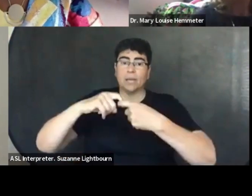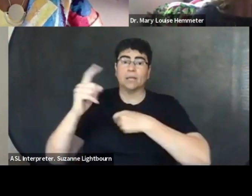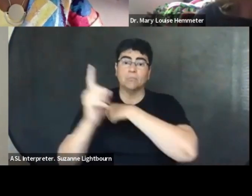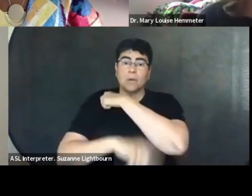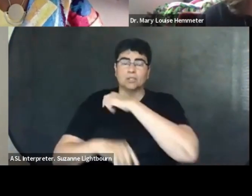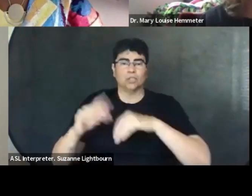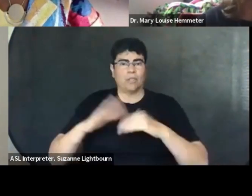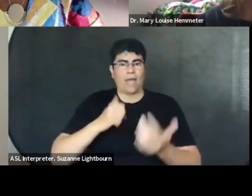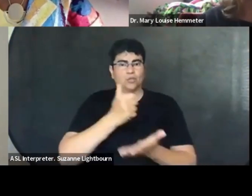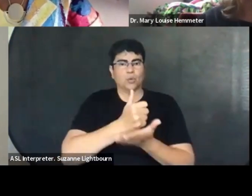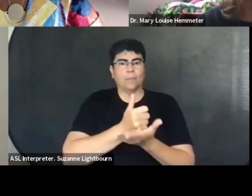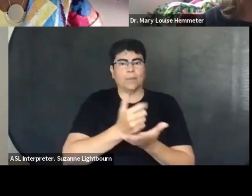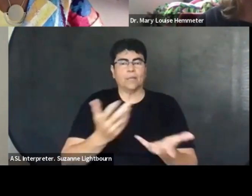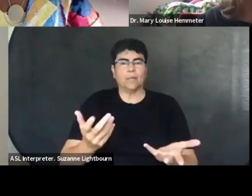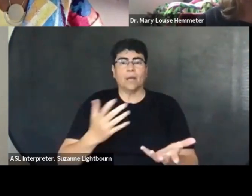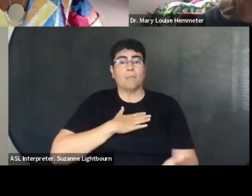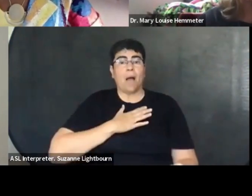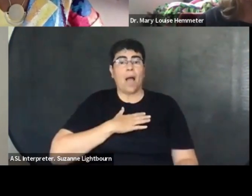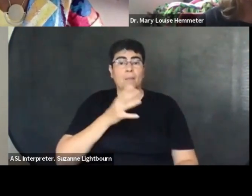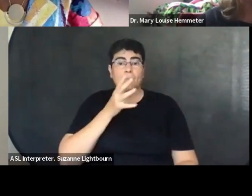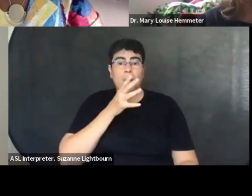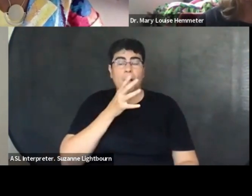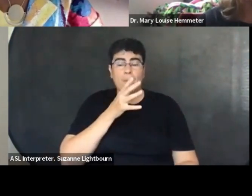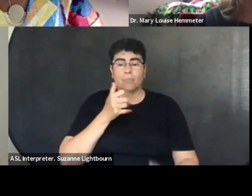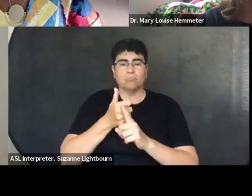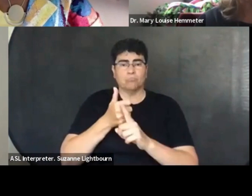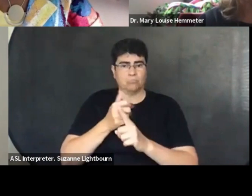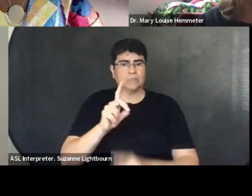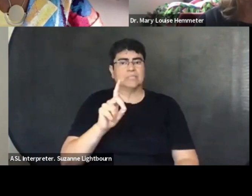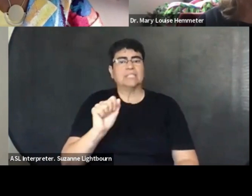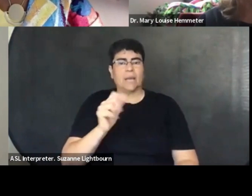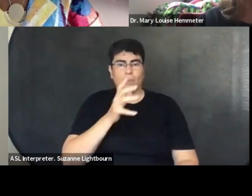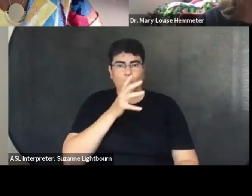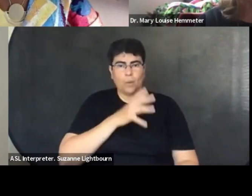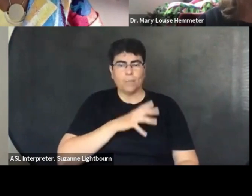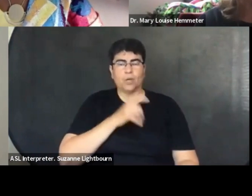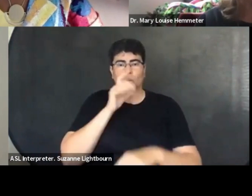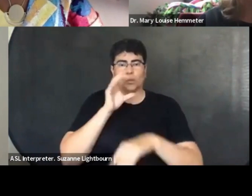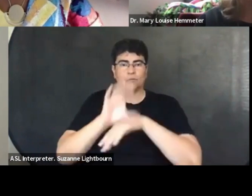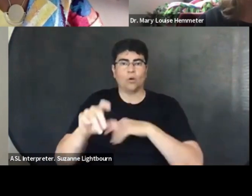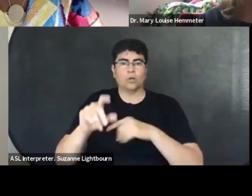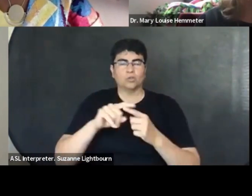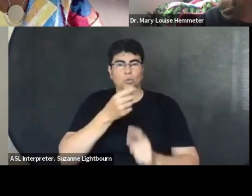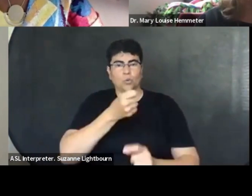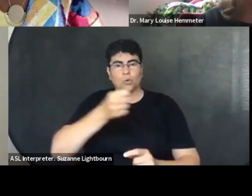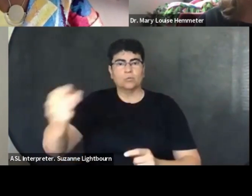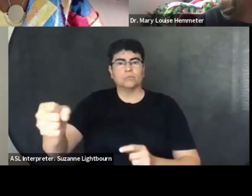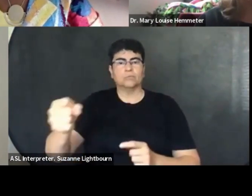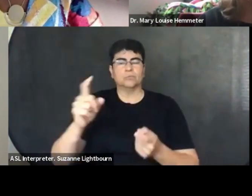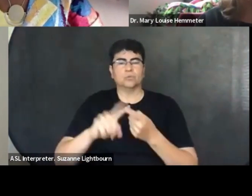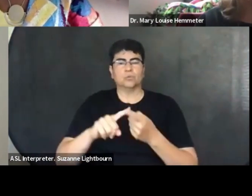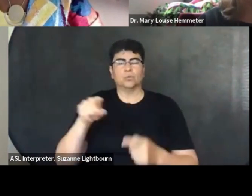So my own mom was a disabled woman who was forced to go into